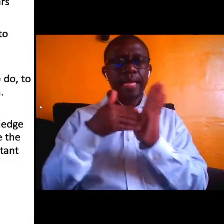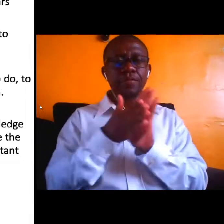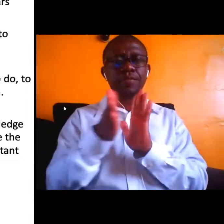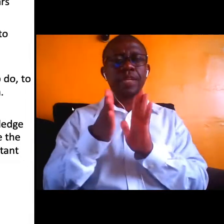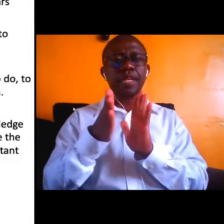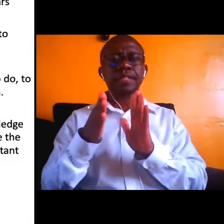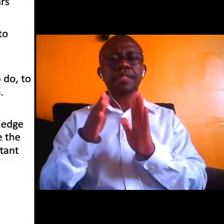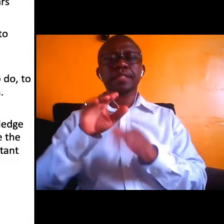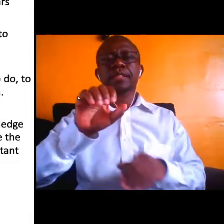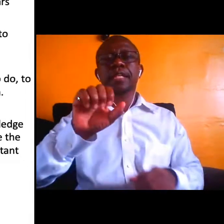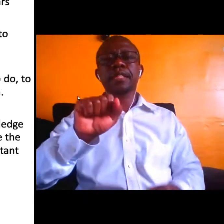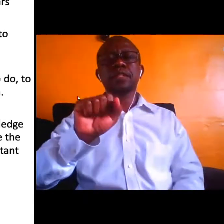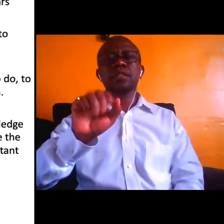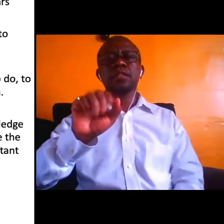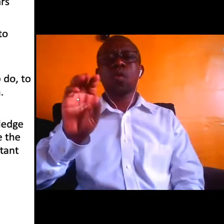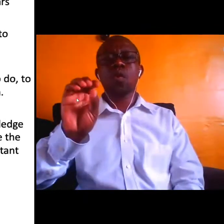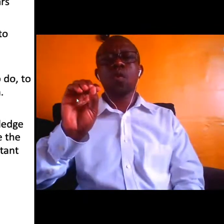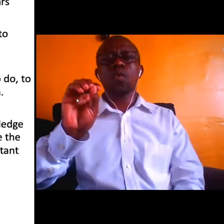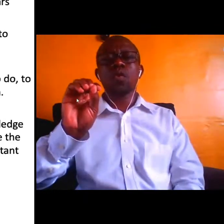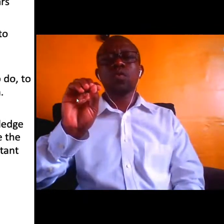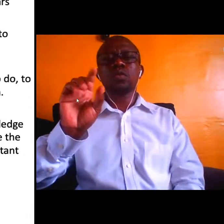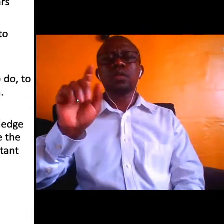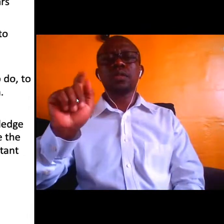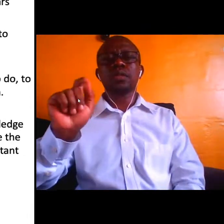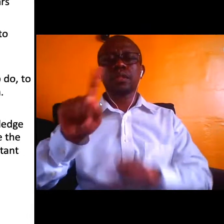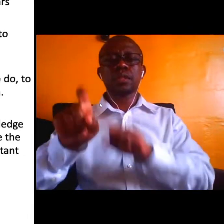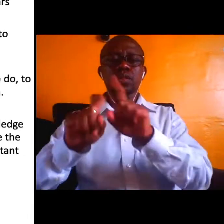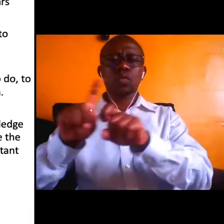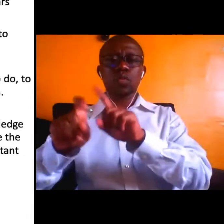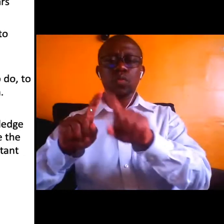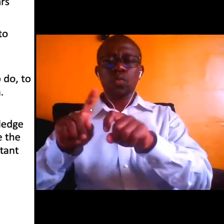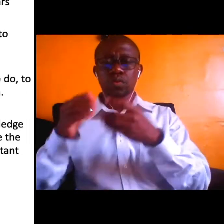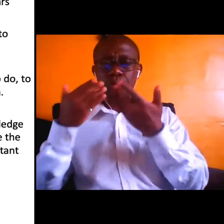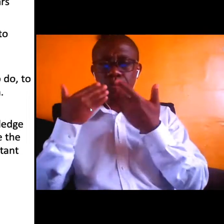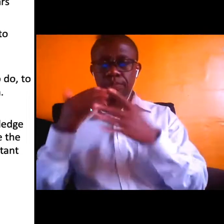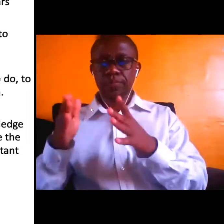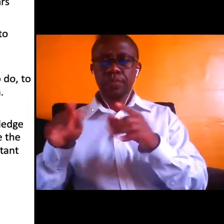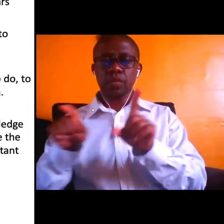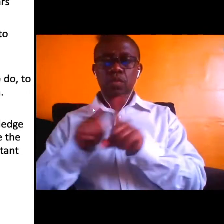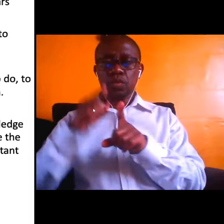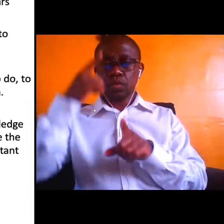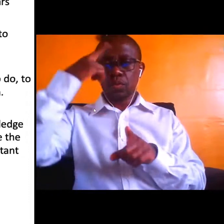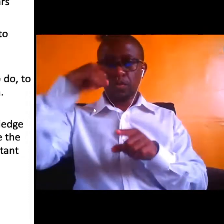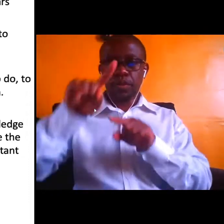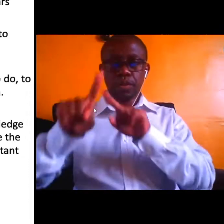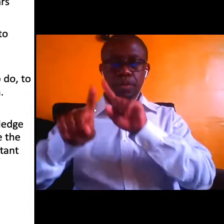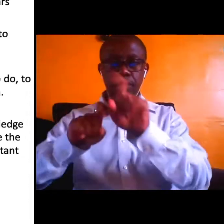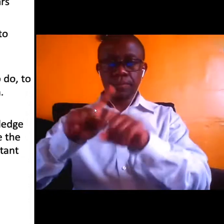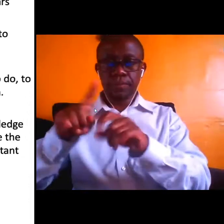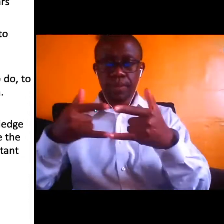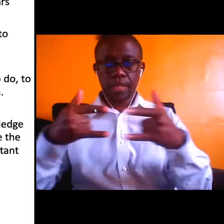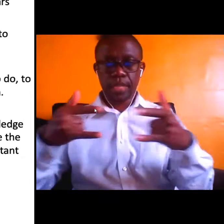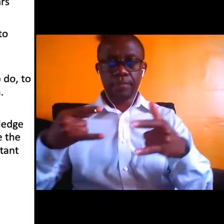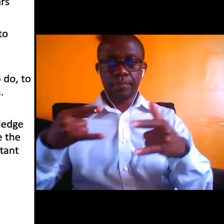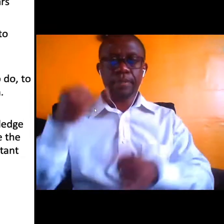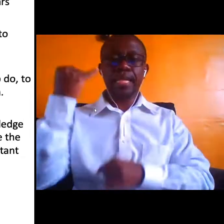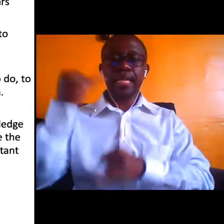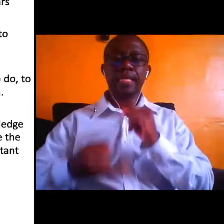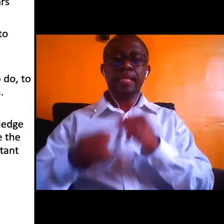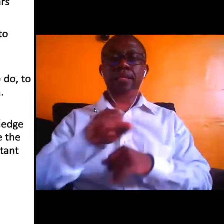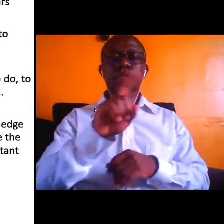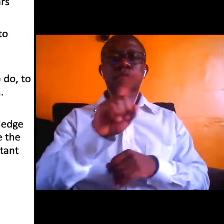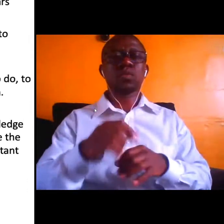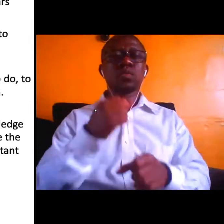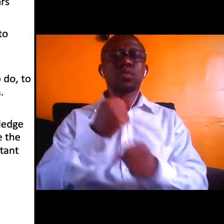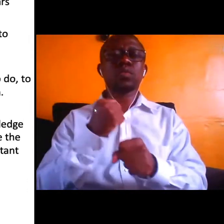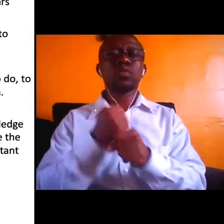SWOT analysis questions, gap analysis questions, and policy analysis gaps. Then the last question that we'll do, we don't have